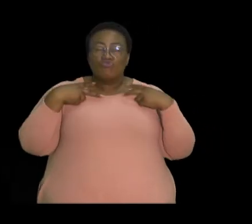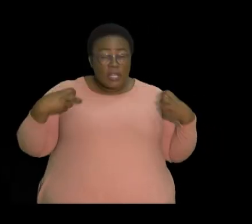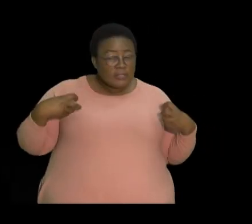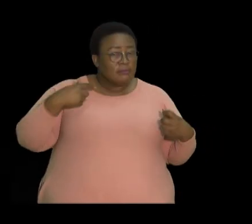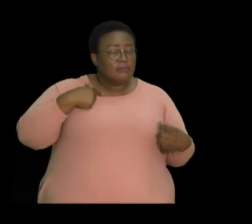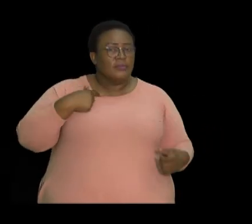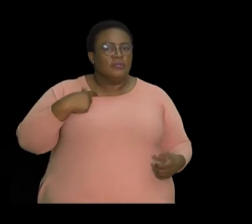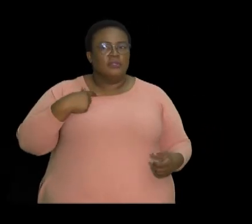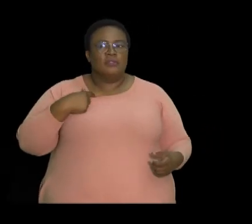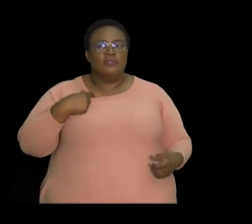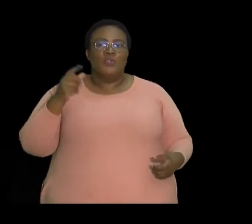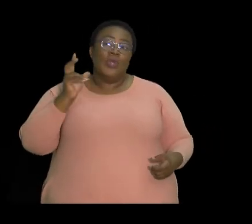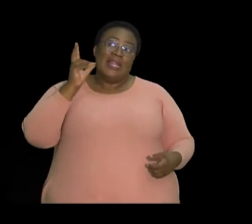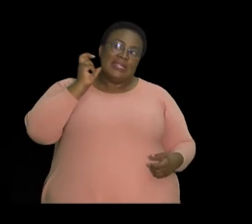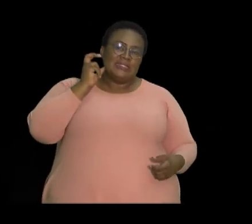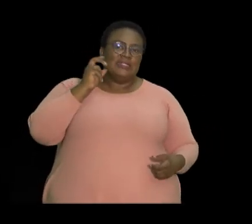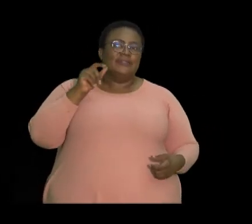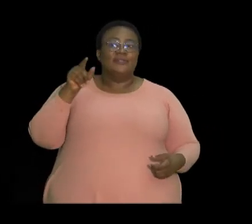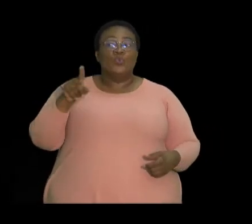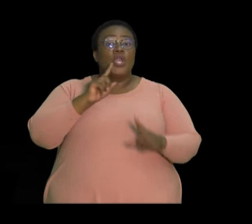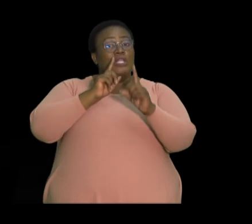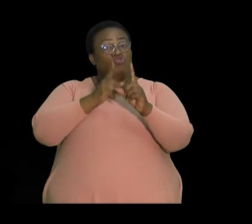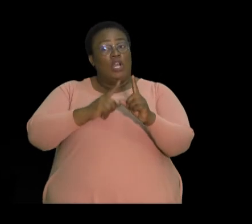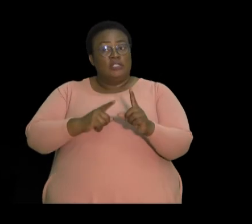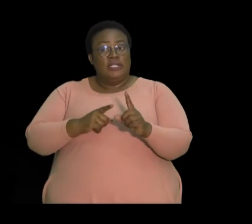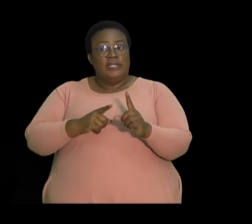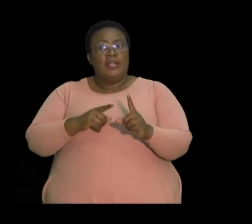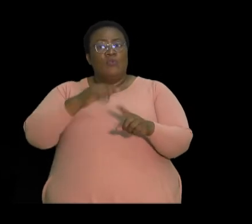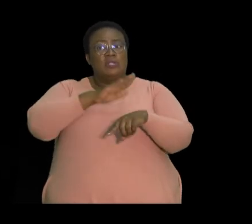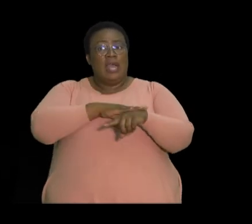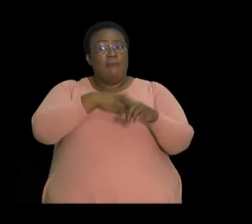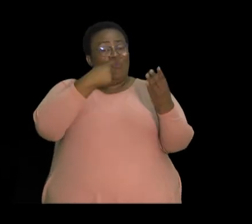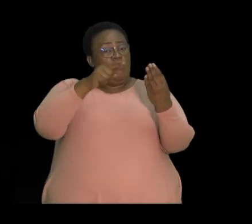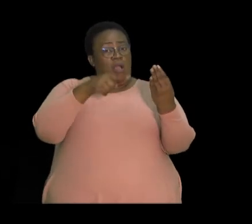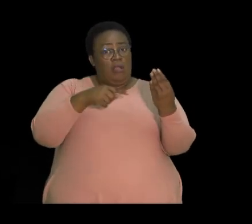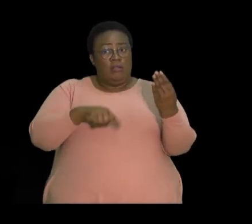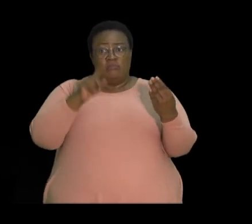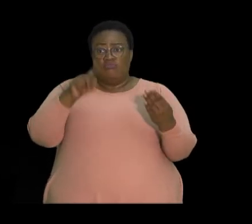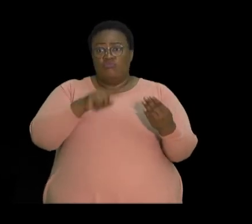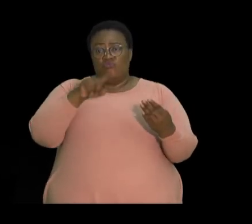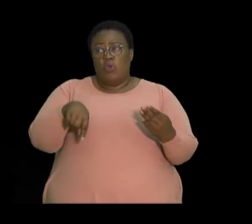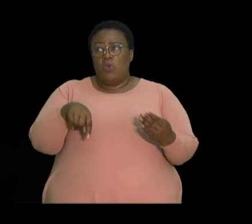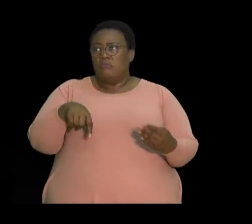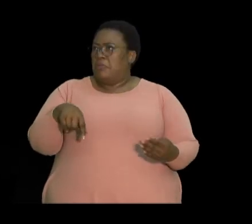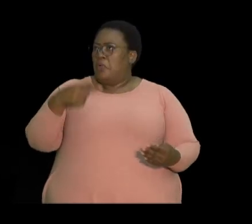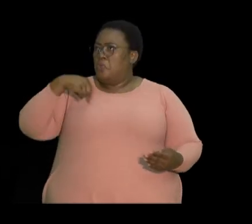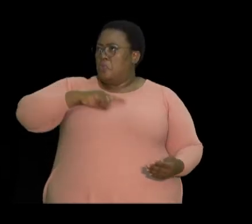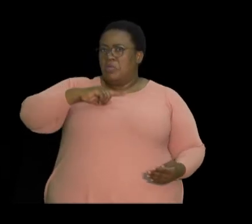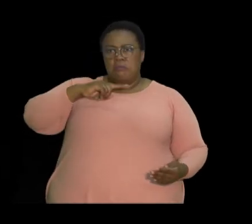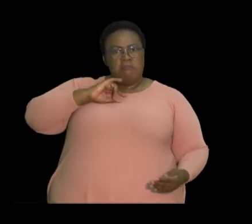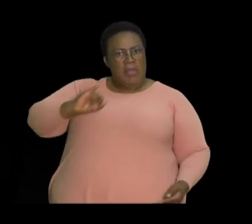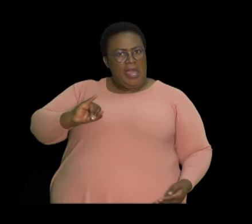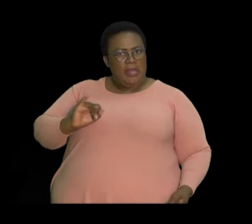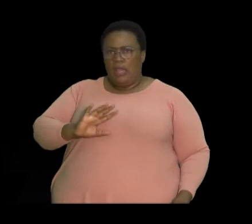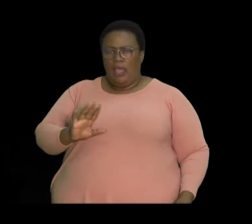guys stress me with is you don't listen to the instructions, and then when we then mark you wrong, we then look like the